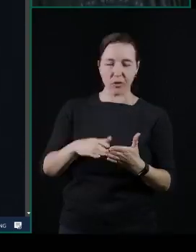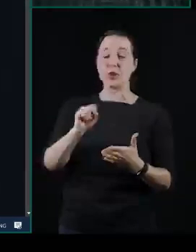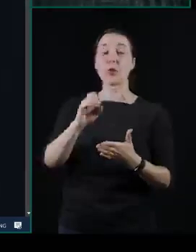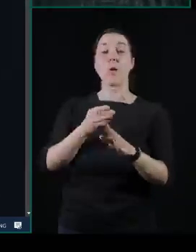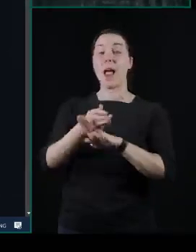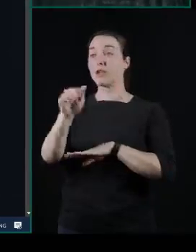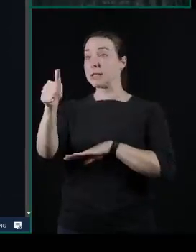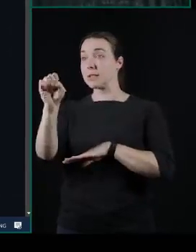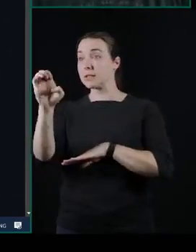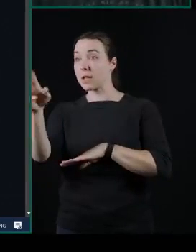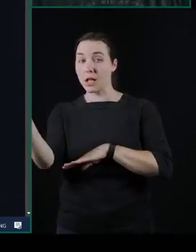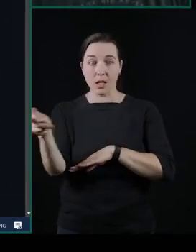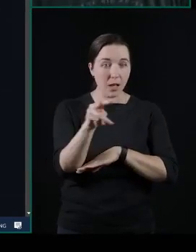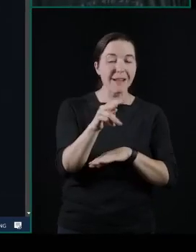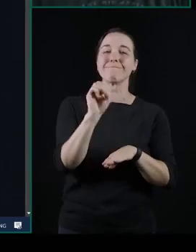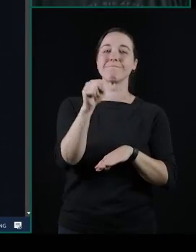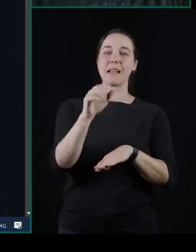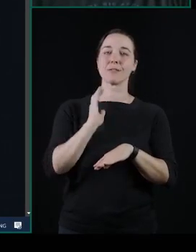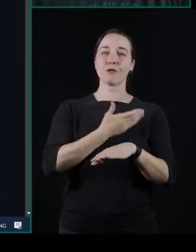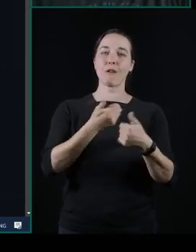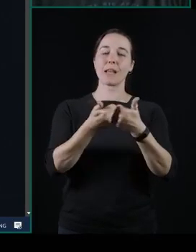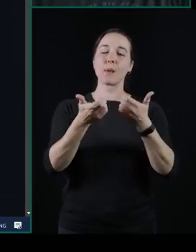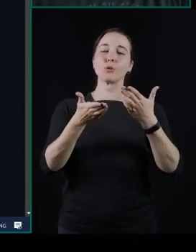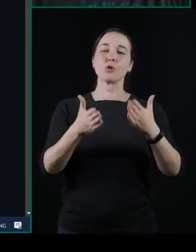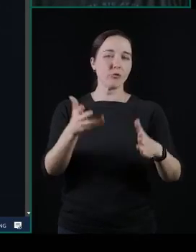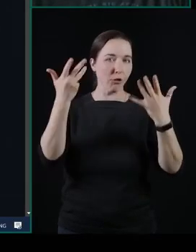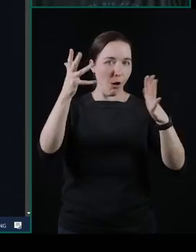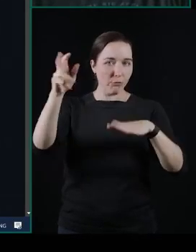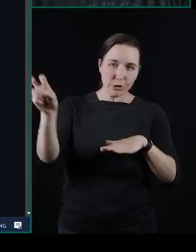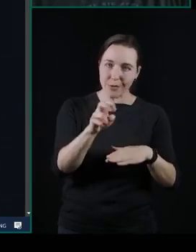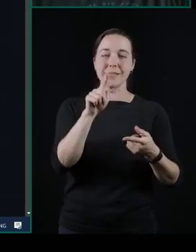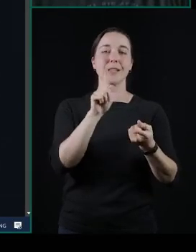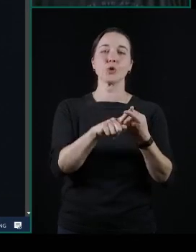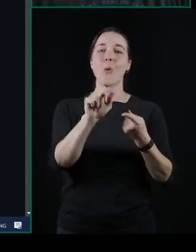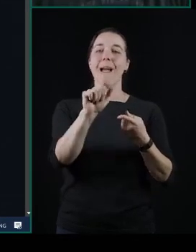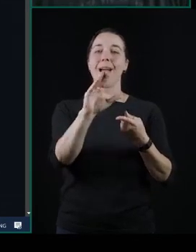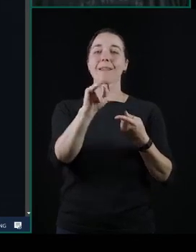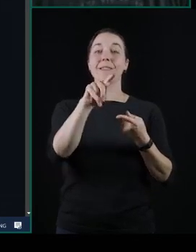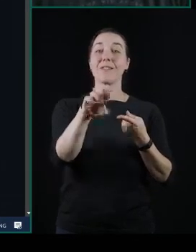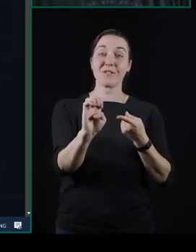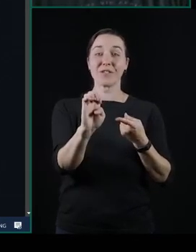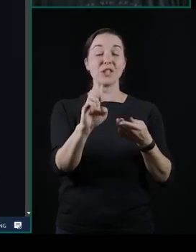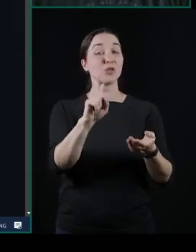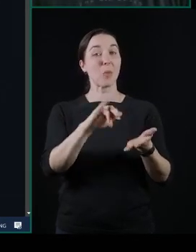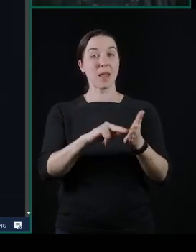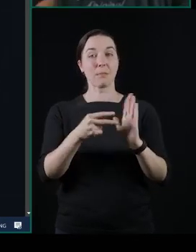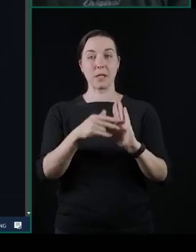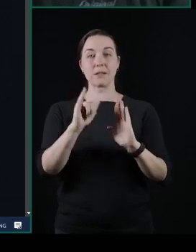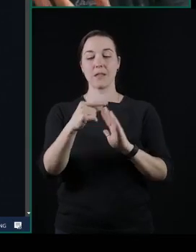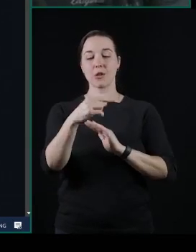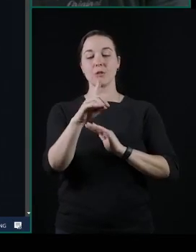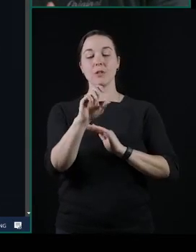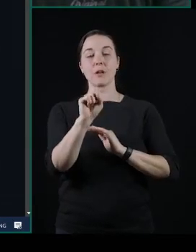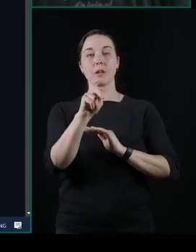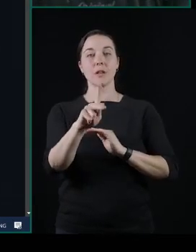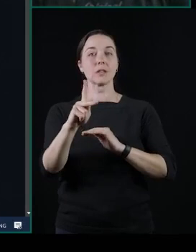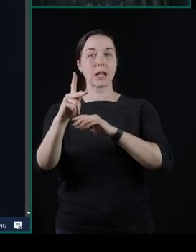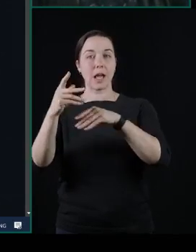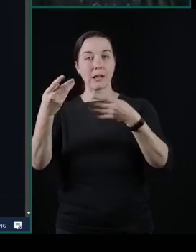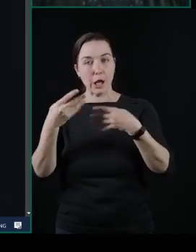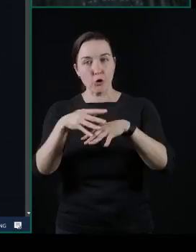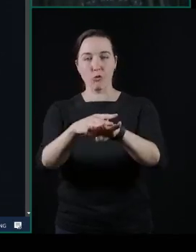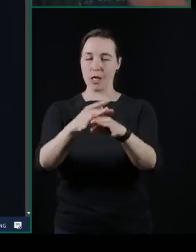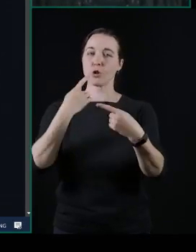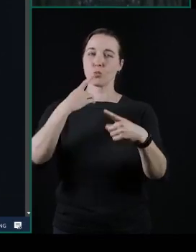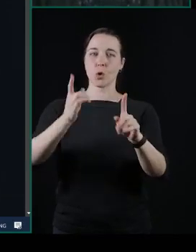And after 10 seconds, yes, we will see that our game server has transitioned to active, right? This means that the GSDK integration